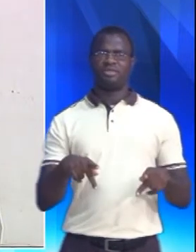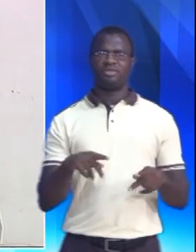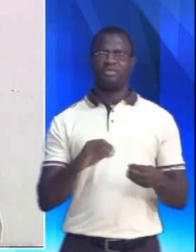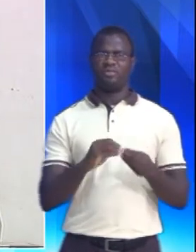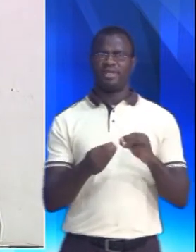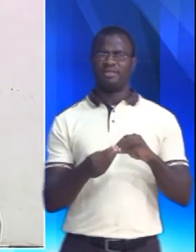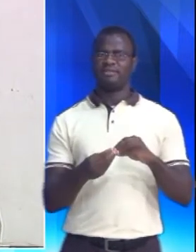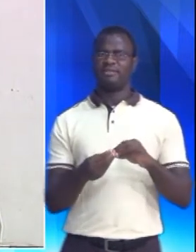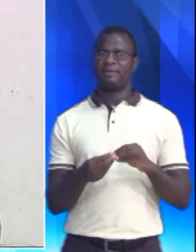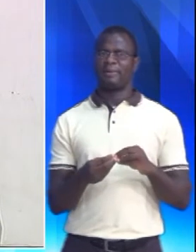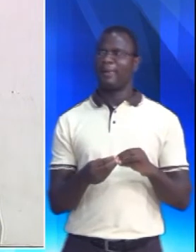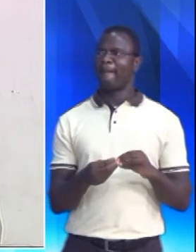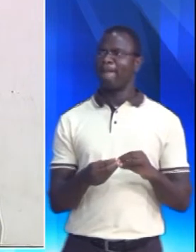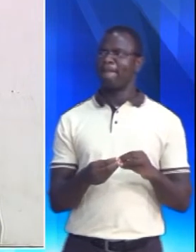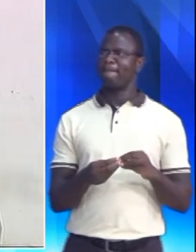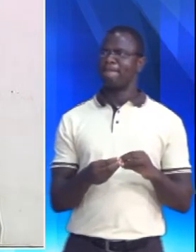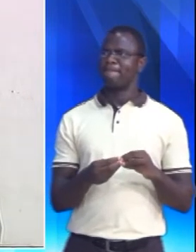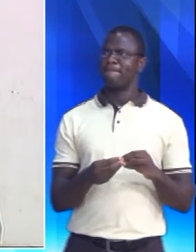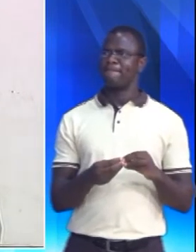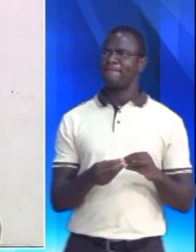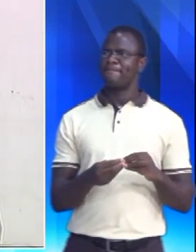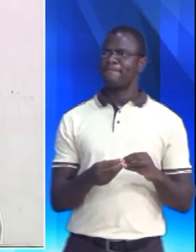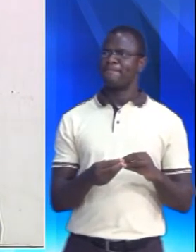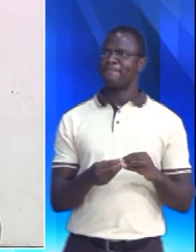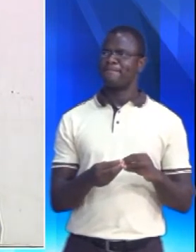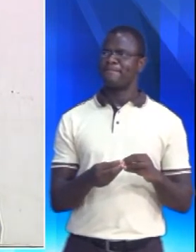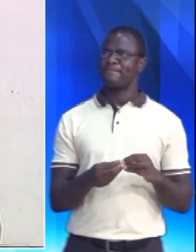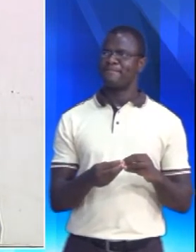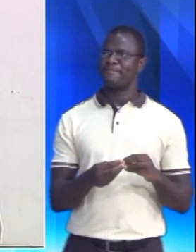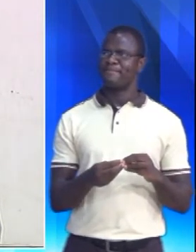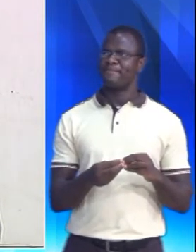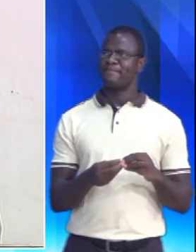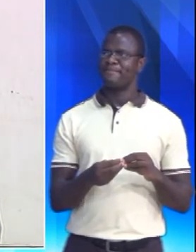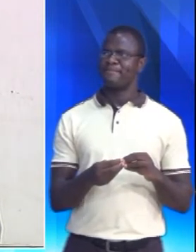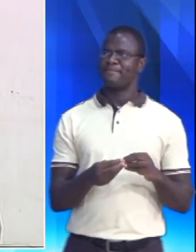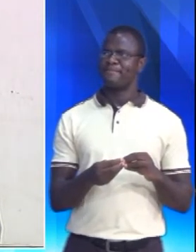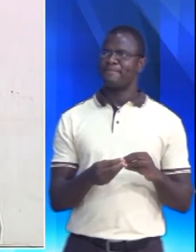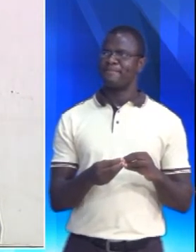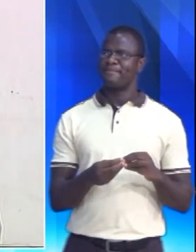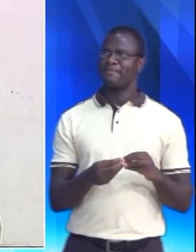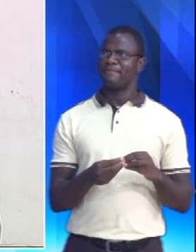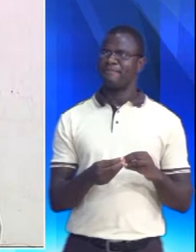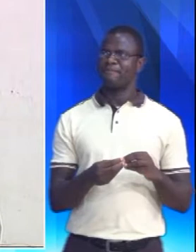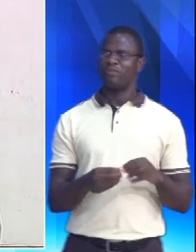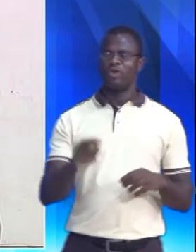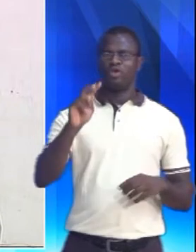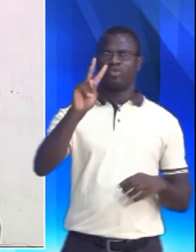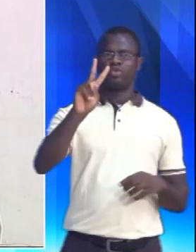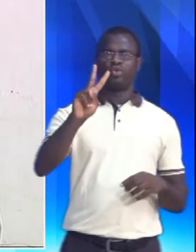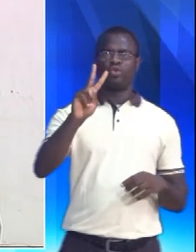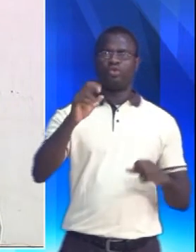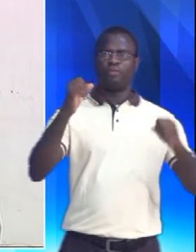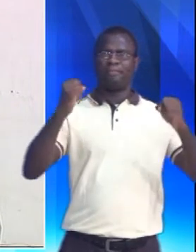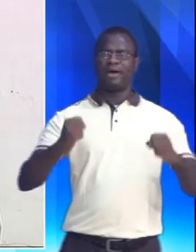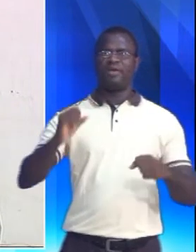itself several times. Here, if we have a number of this form, maybe